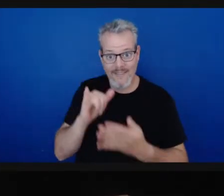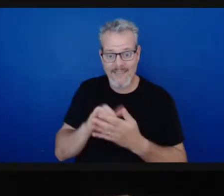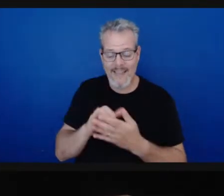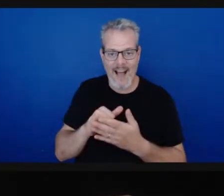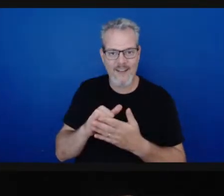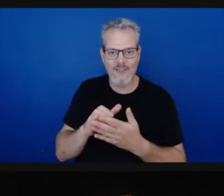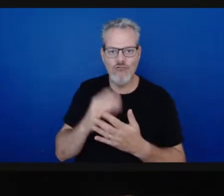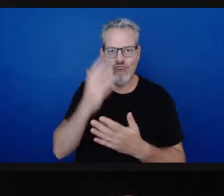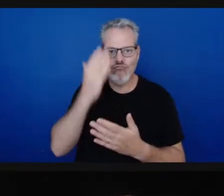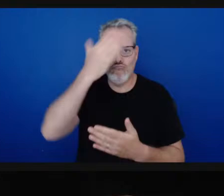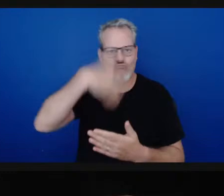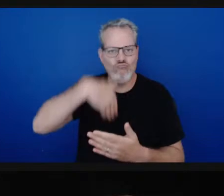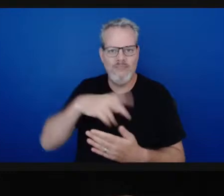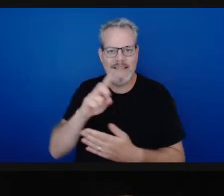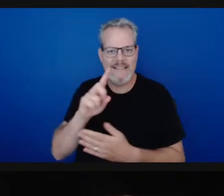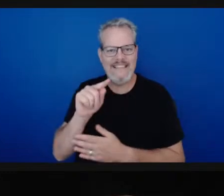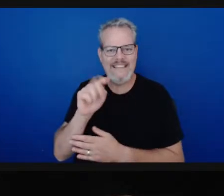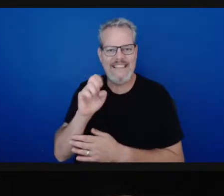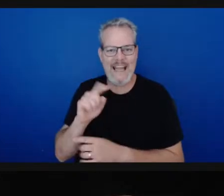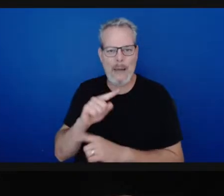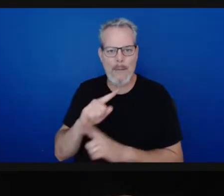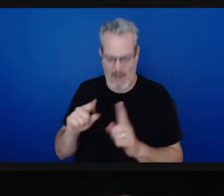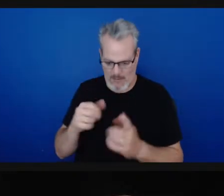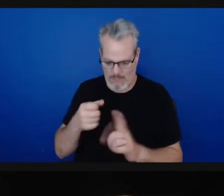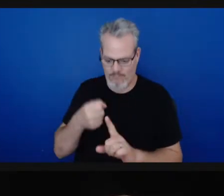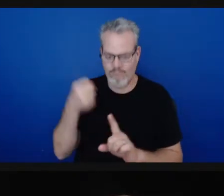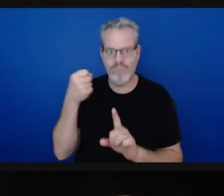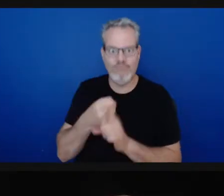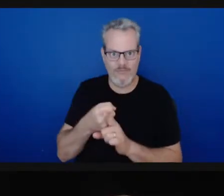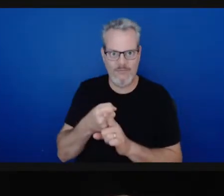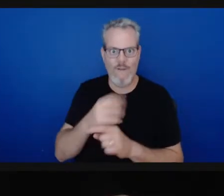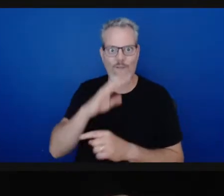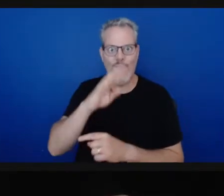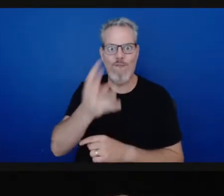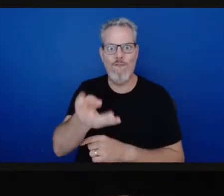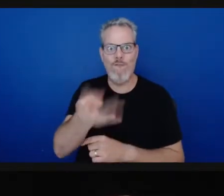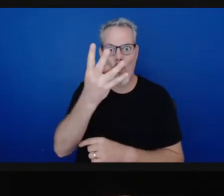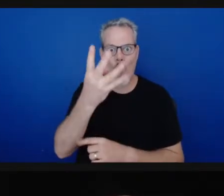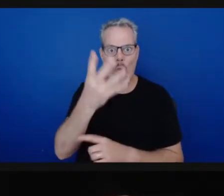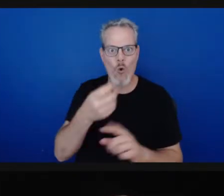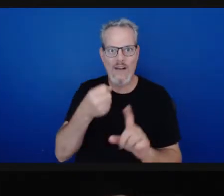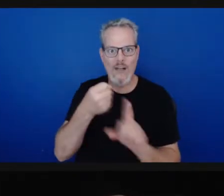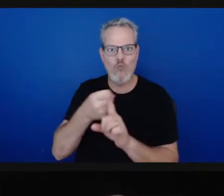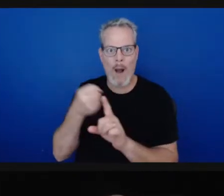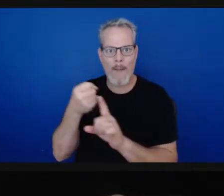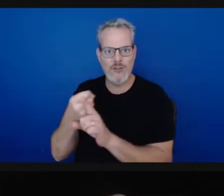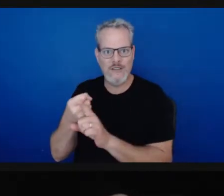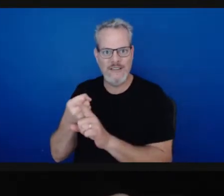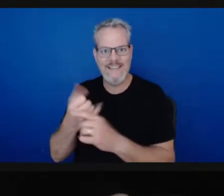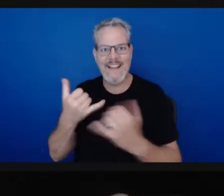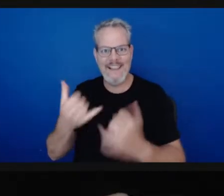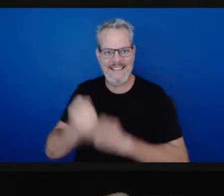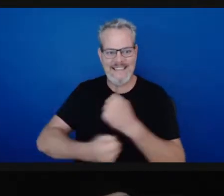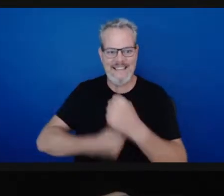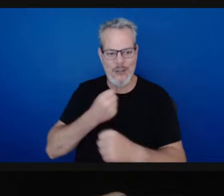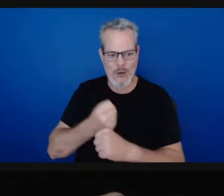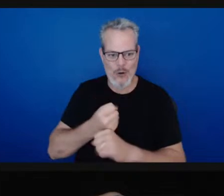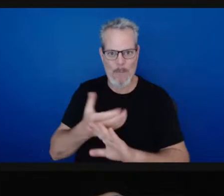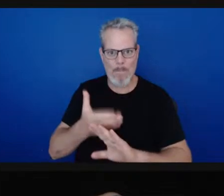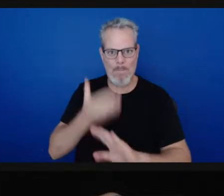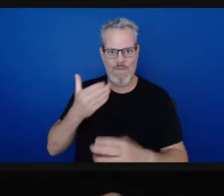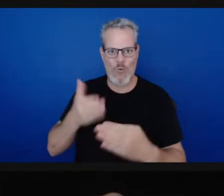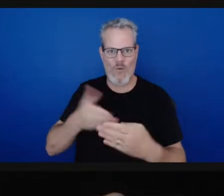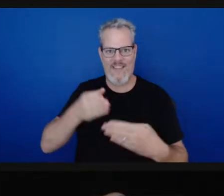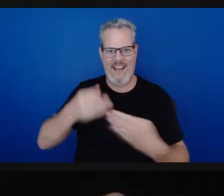would make the date for 4 eruptions this year on Kilauea if it were to happen by then. We get our 4th quarter eruption. So we will see, just something we've